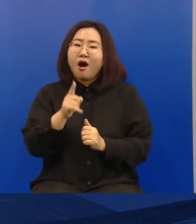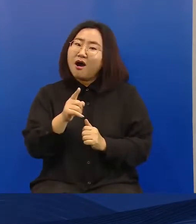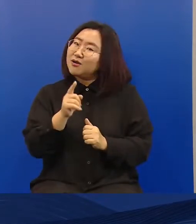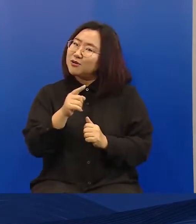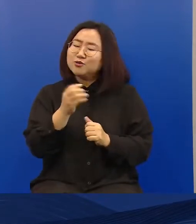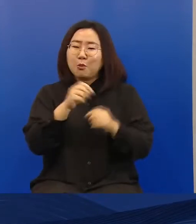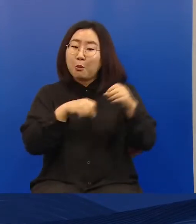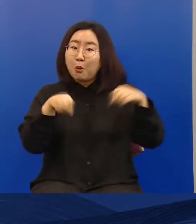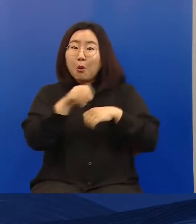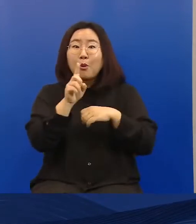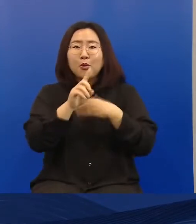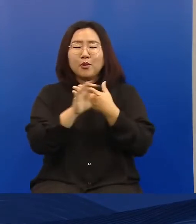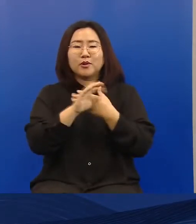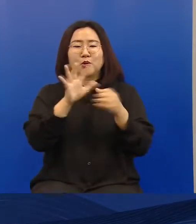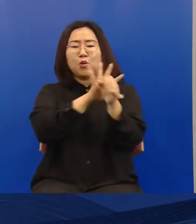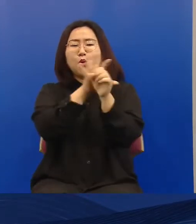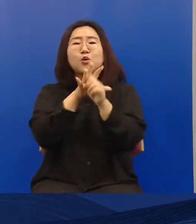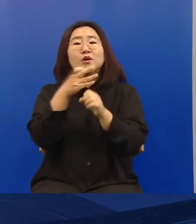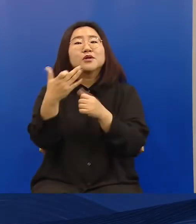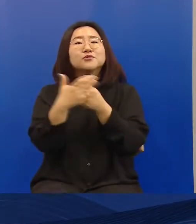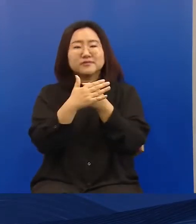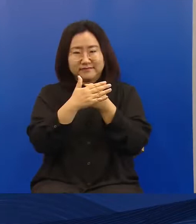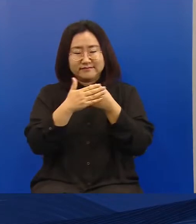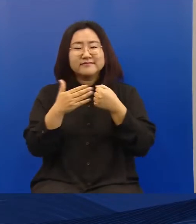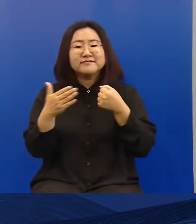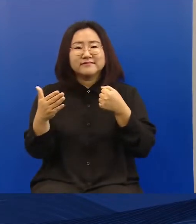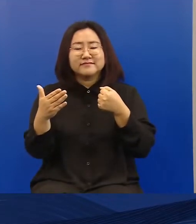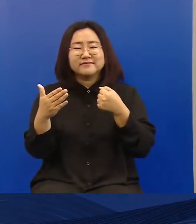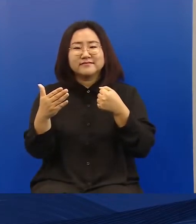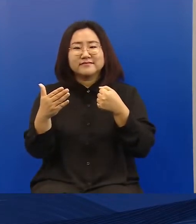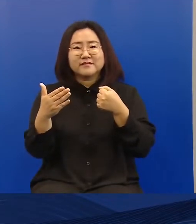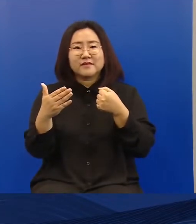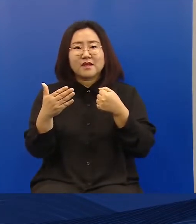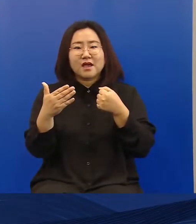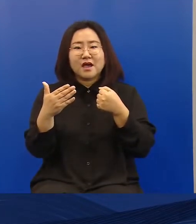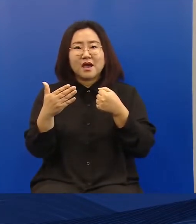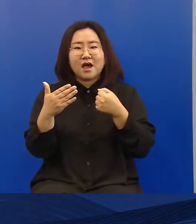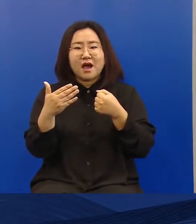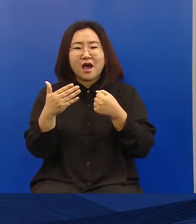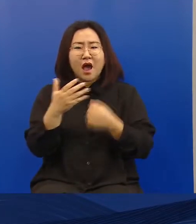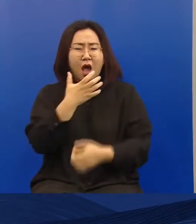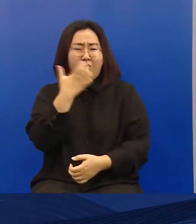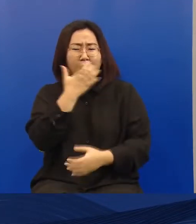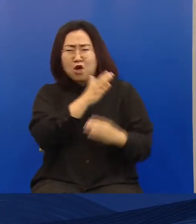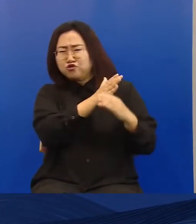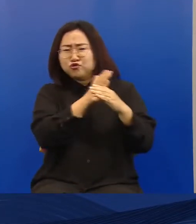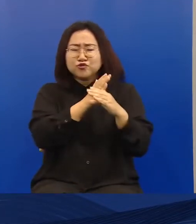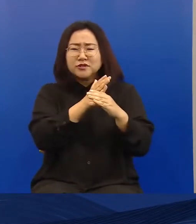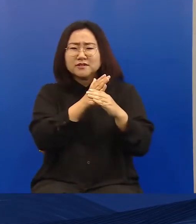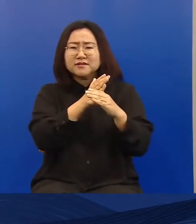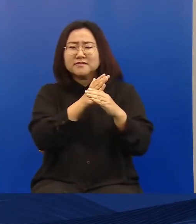And ironically, because of COVID-19,